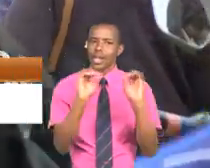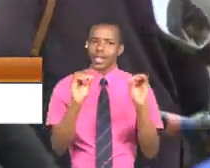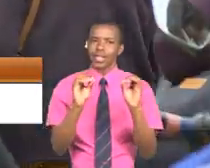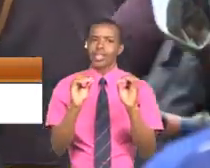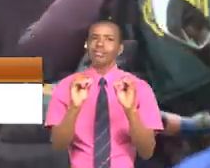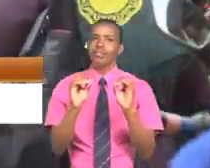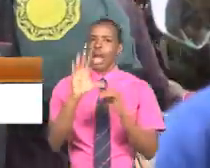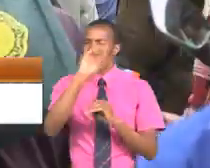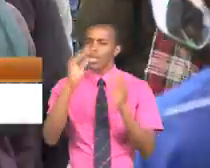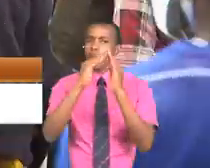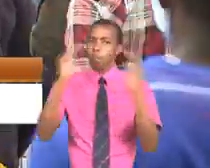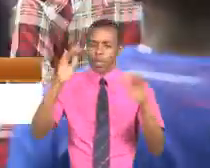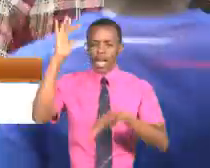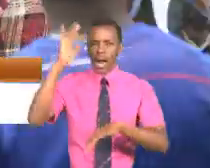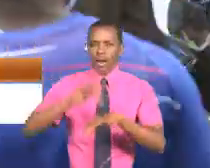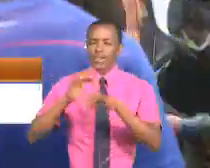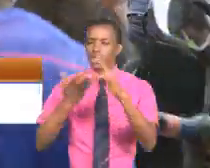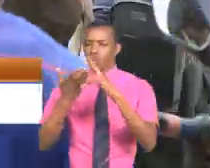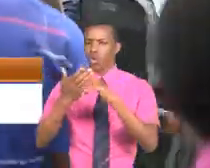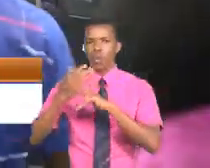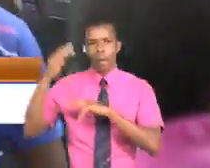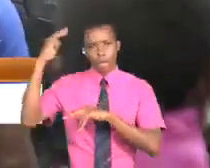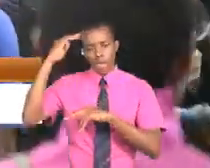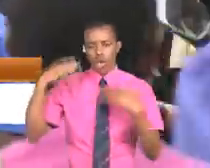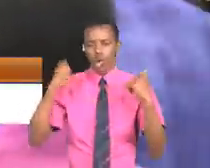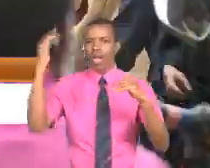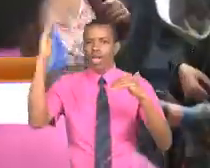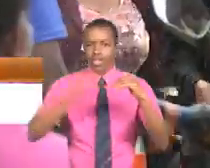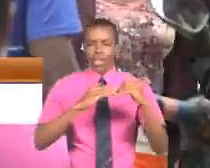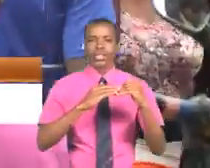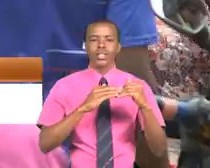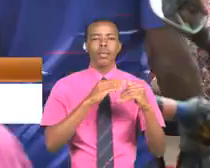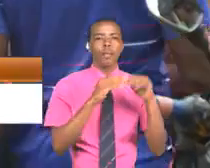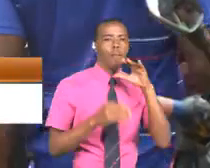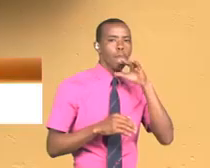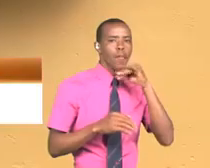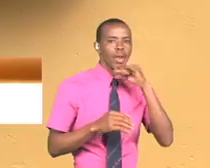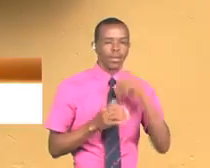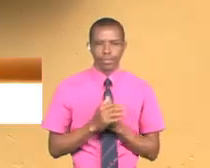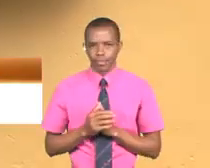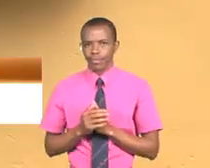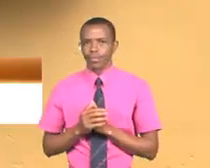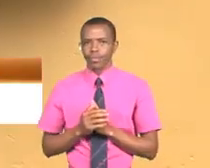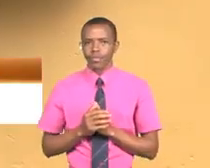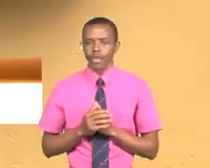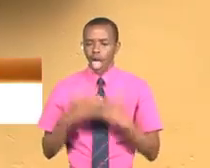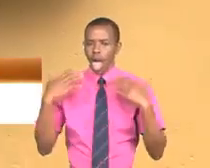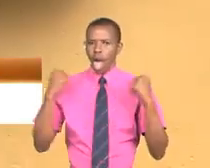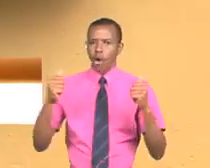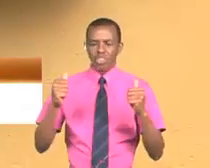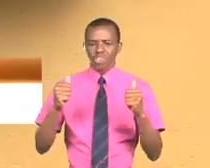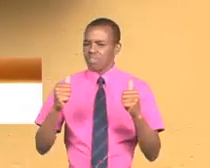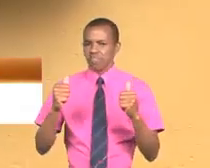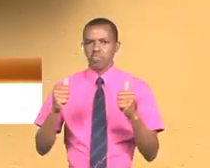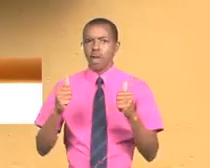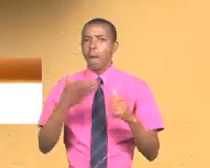kubwa ya wanawake ndio wanaoathirika na tatizo la msongo wa mawazo kuliko wale wa jinsia ya kiume. Afya haina kima, na